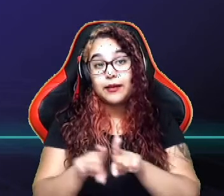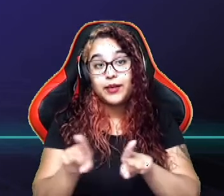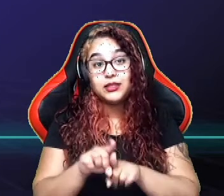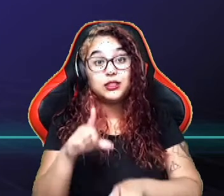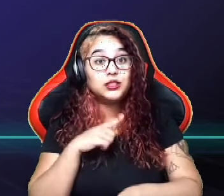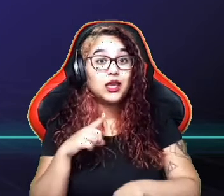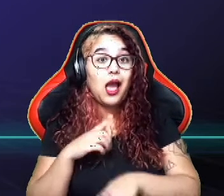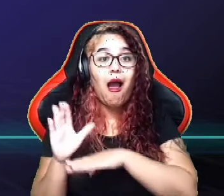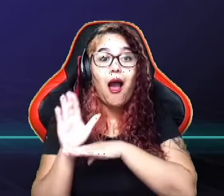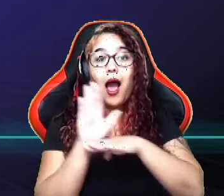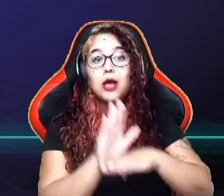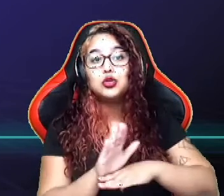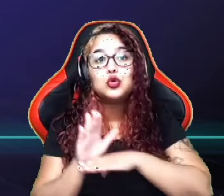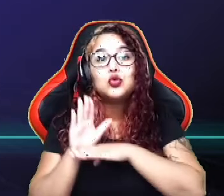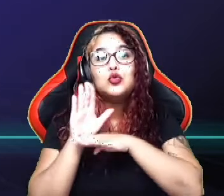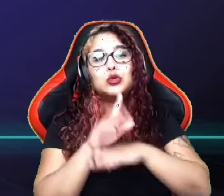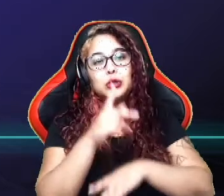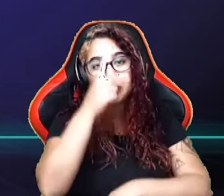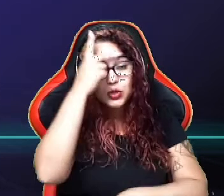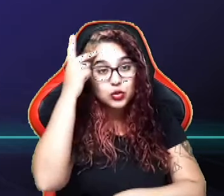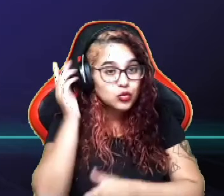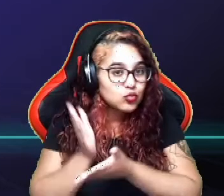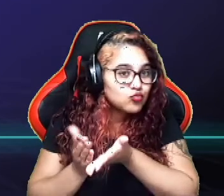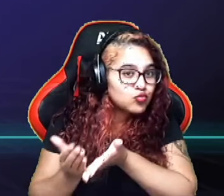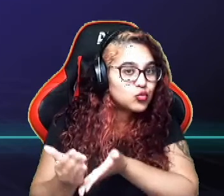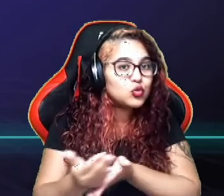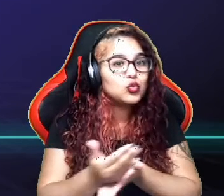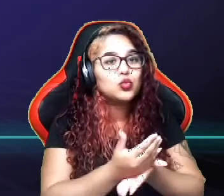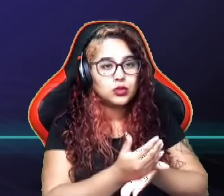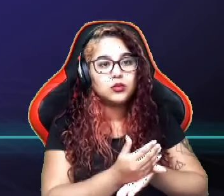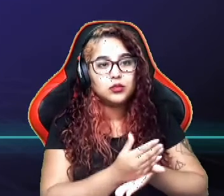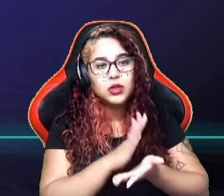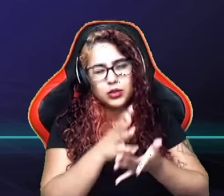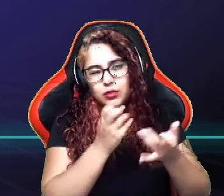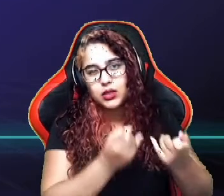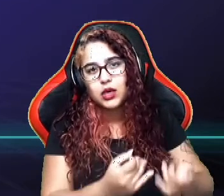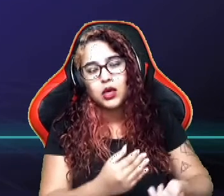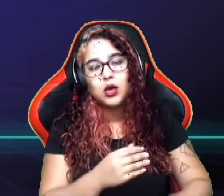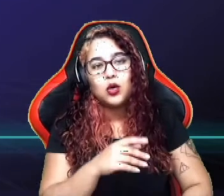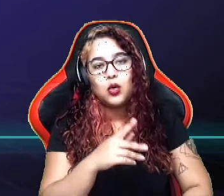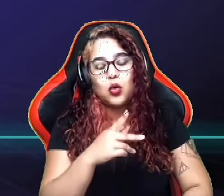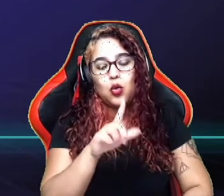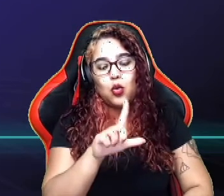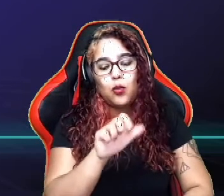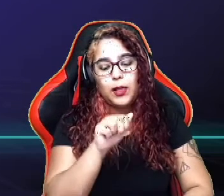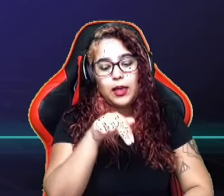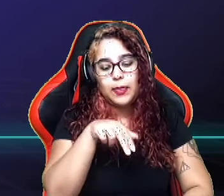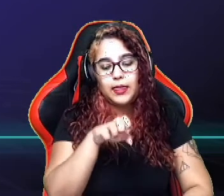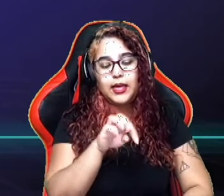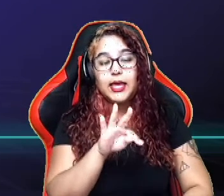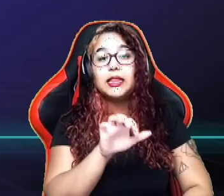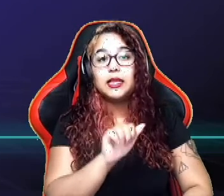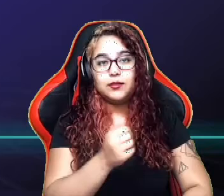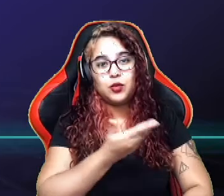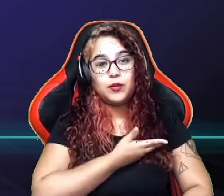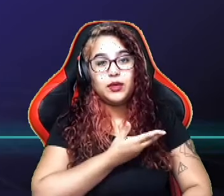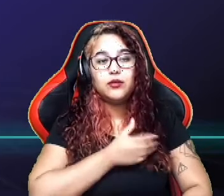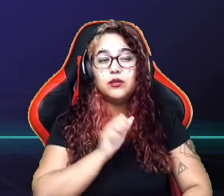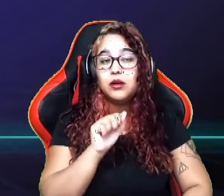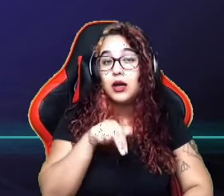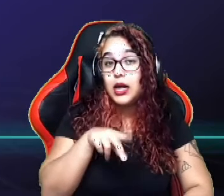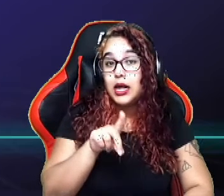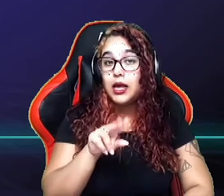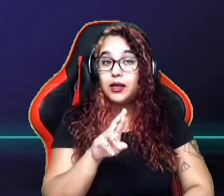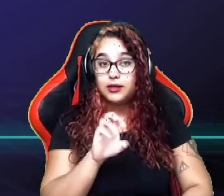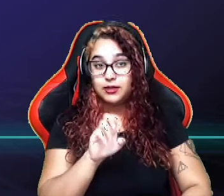emulation, and the collectors I've mentioned, Planet